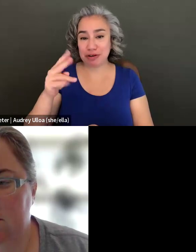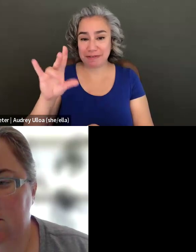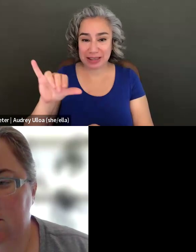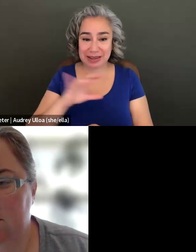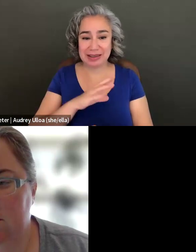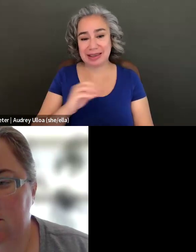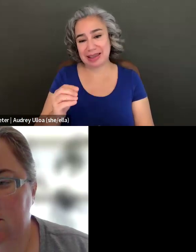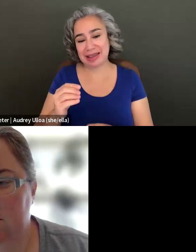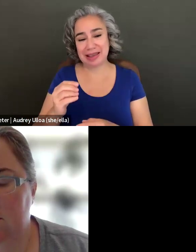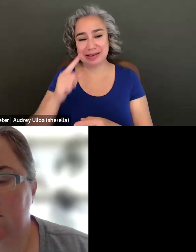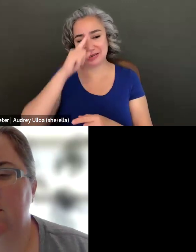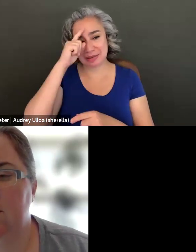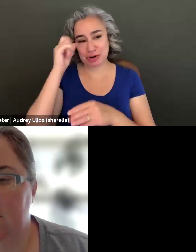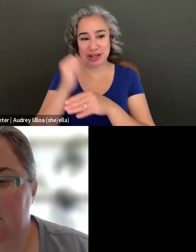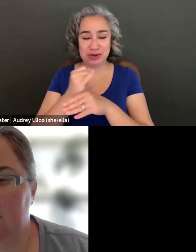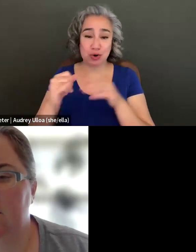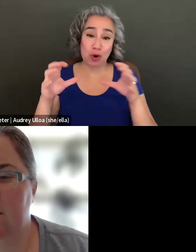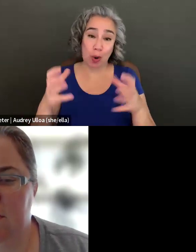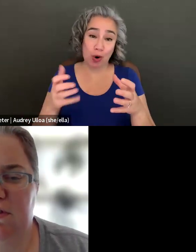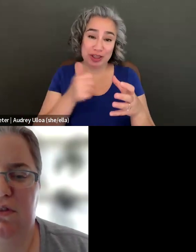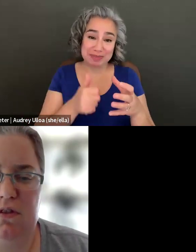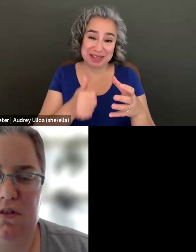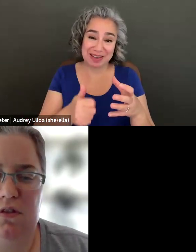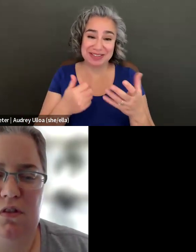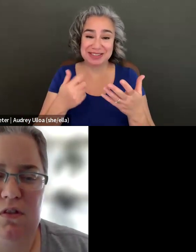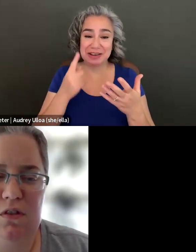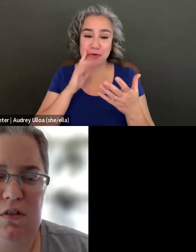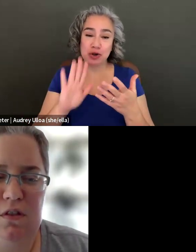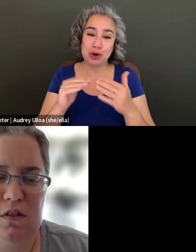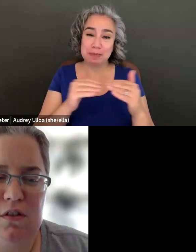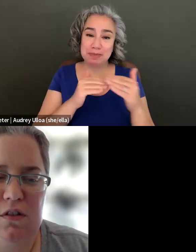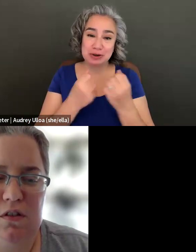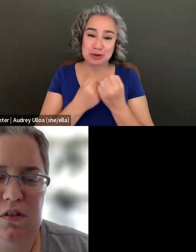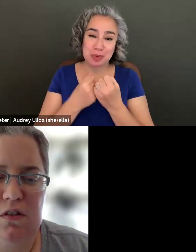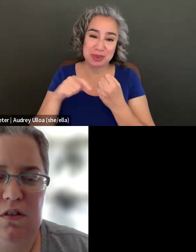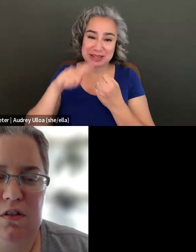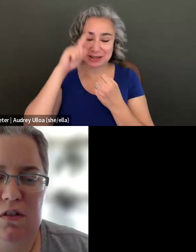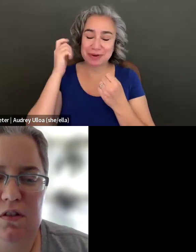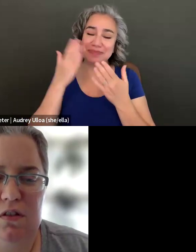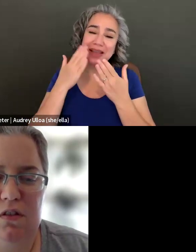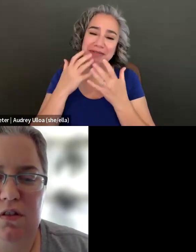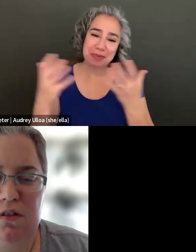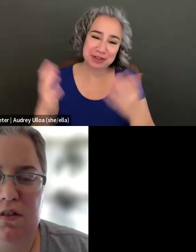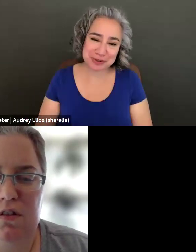and the summer intern cohort for their peer support throughout this whole summer. Thank you very